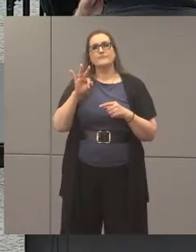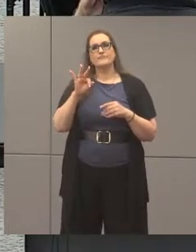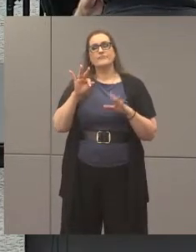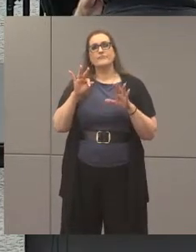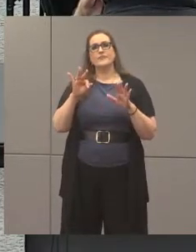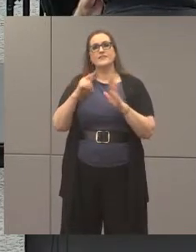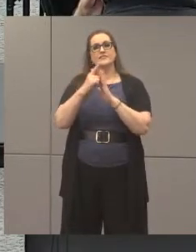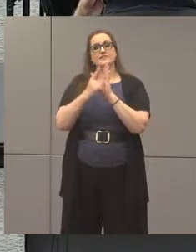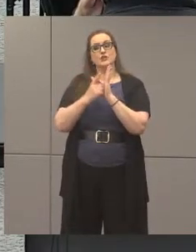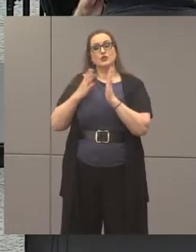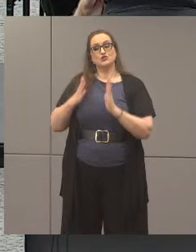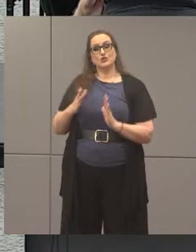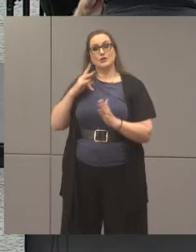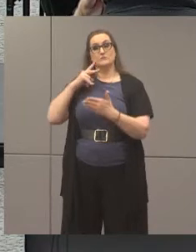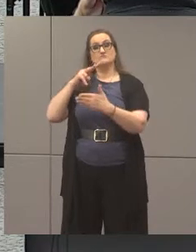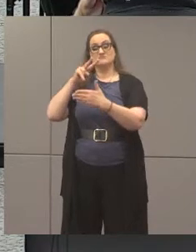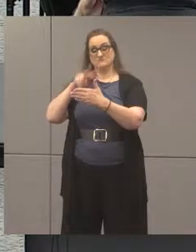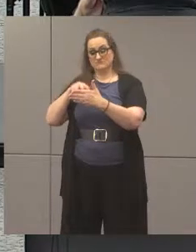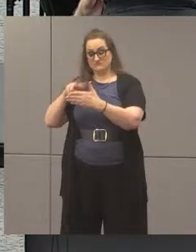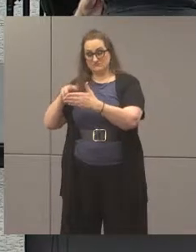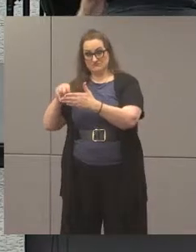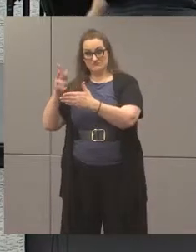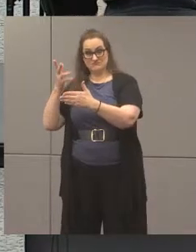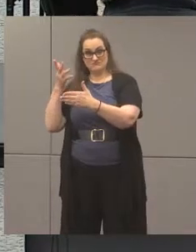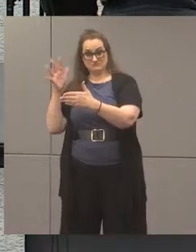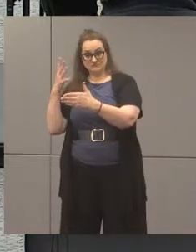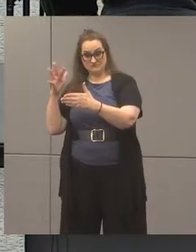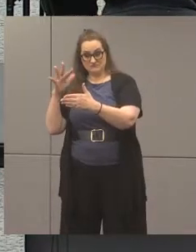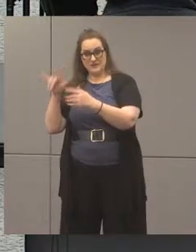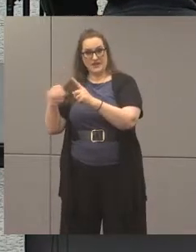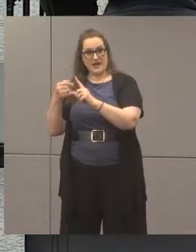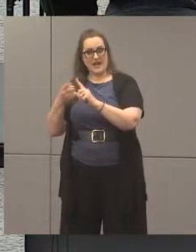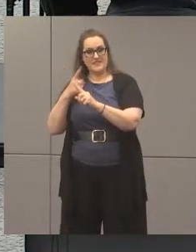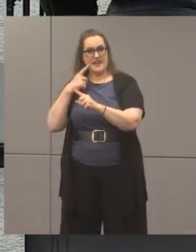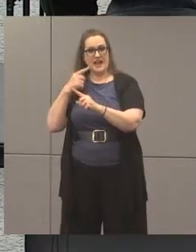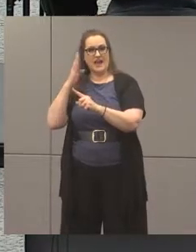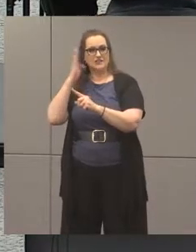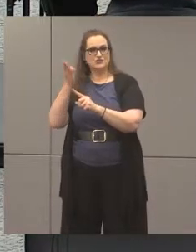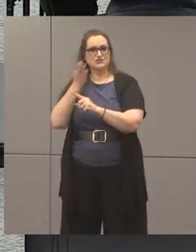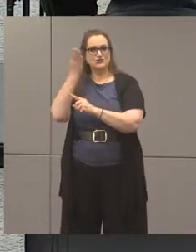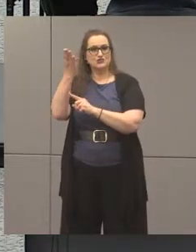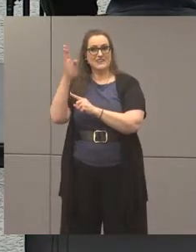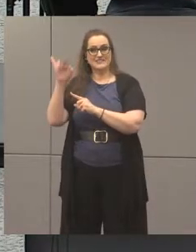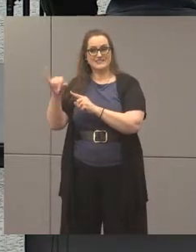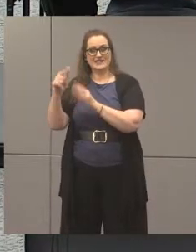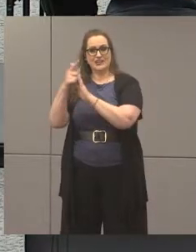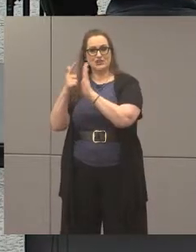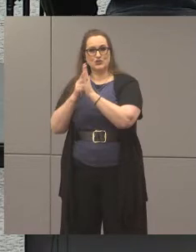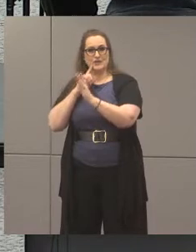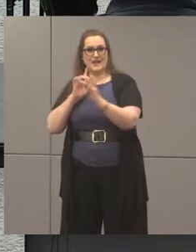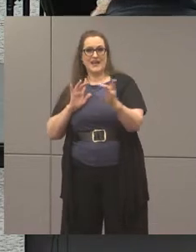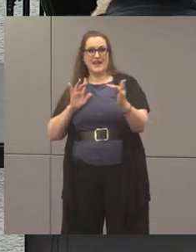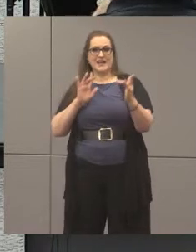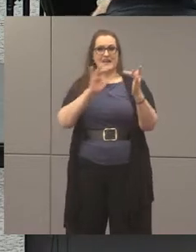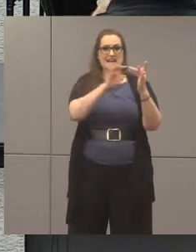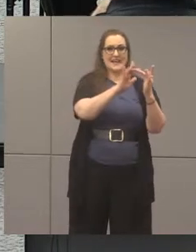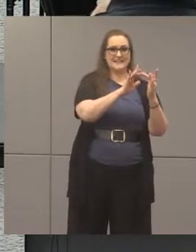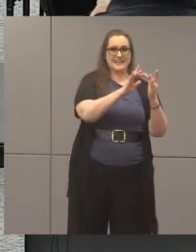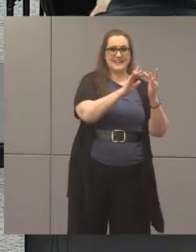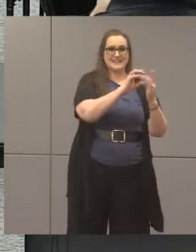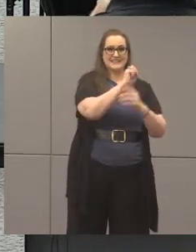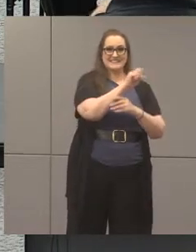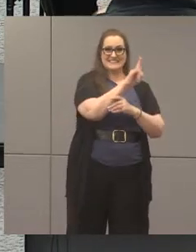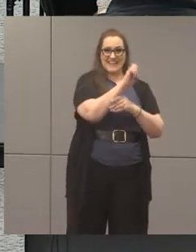the attorney looks at it, and then I would even suggest the attorney contacting the sales rep